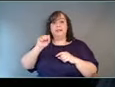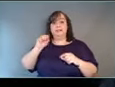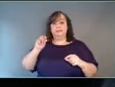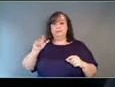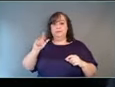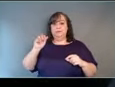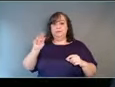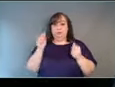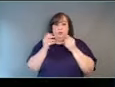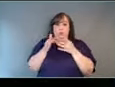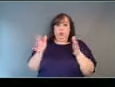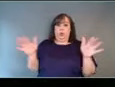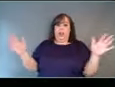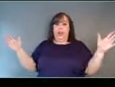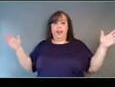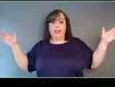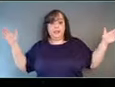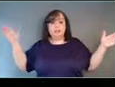DART.